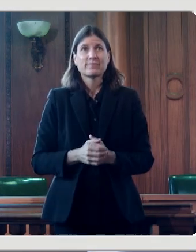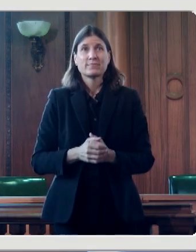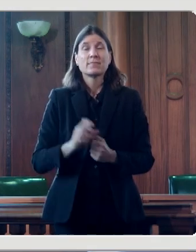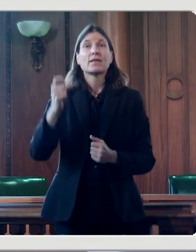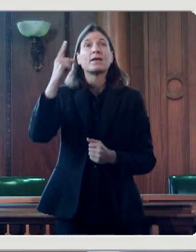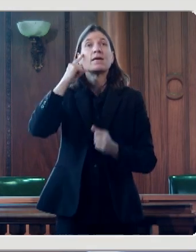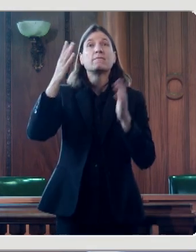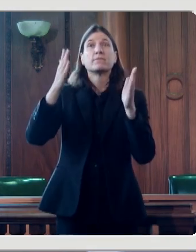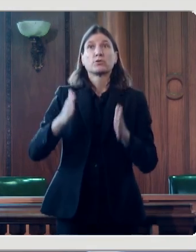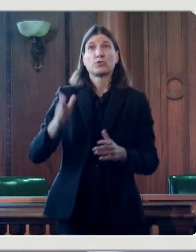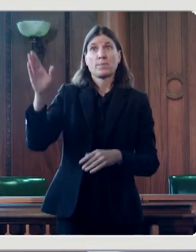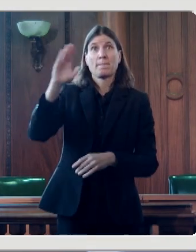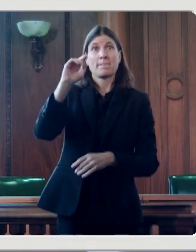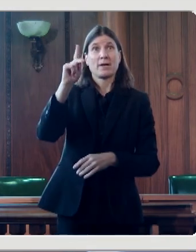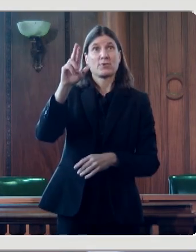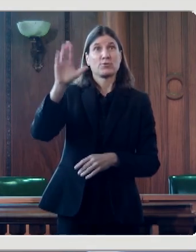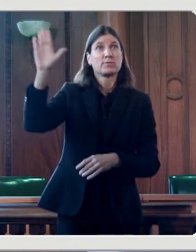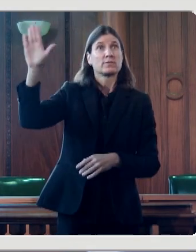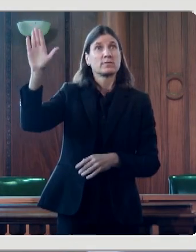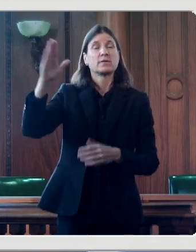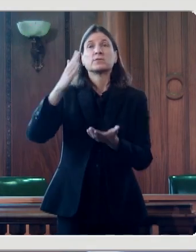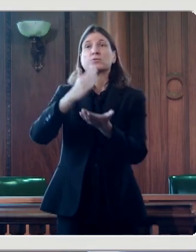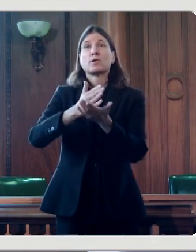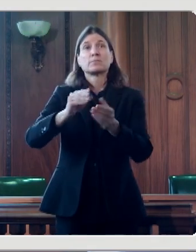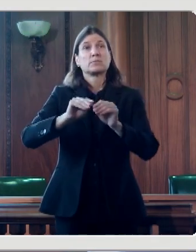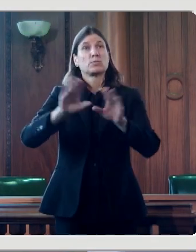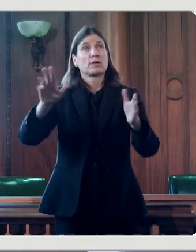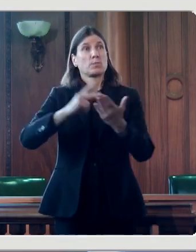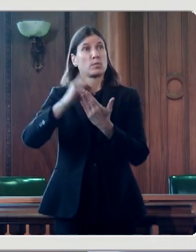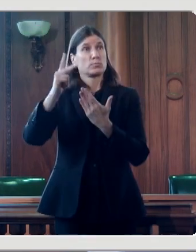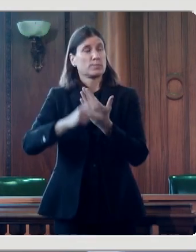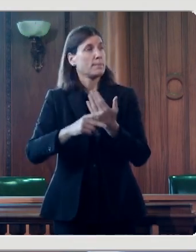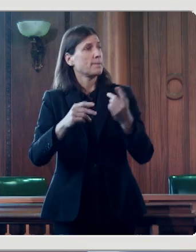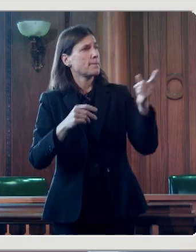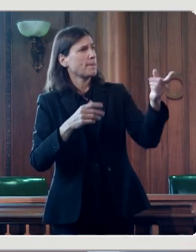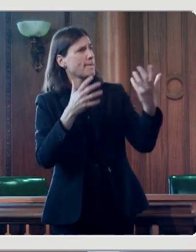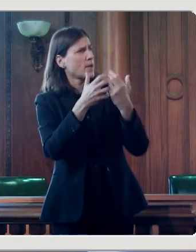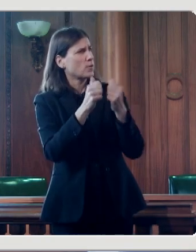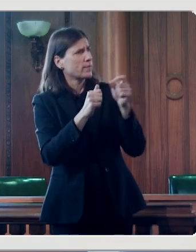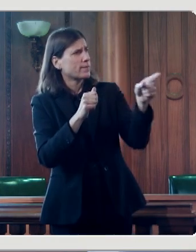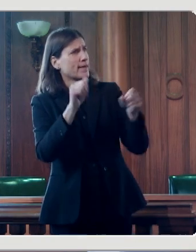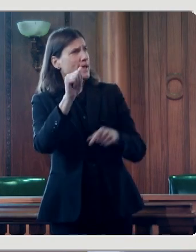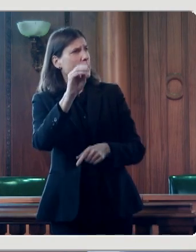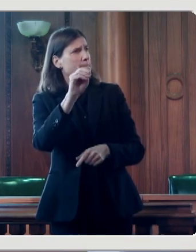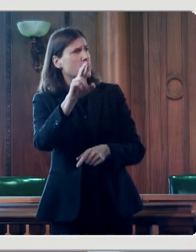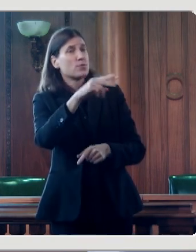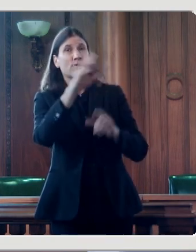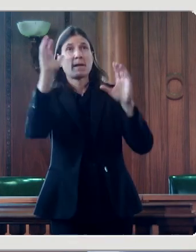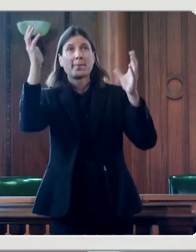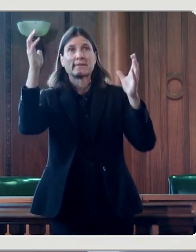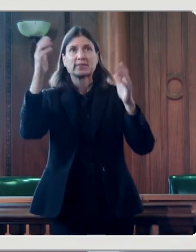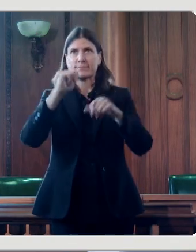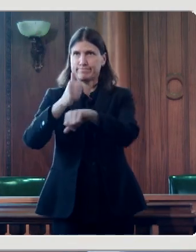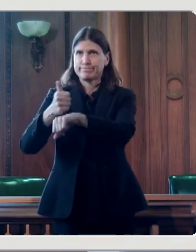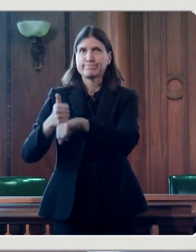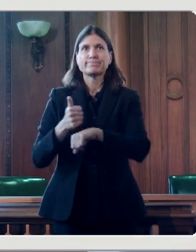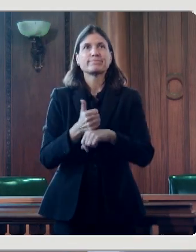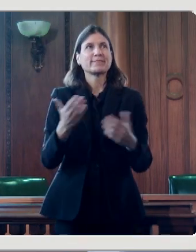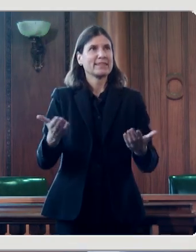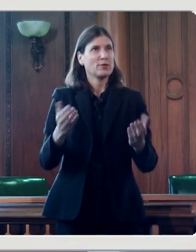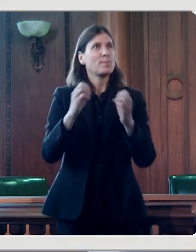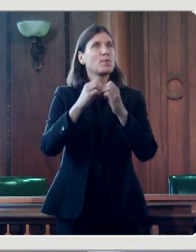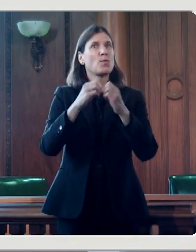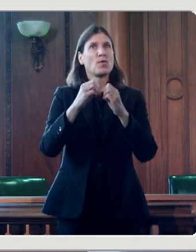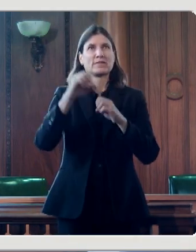been extended. We're going to expand it now, and we are really coming. I just had my early morning meeting, cabinet